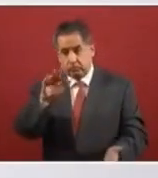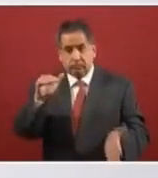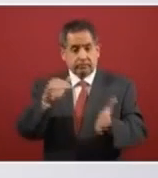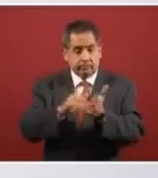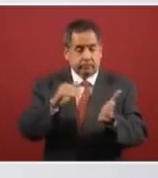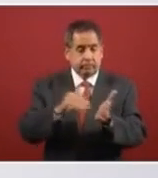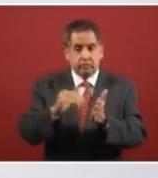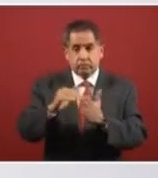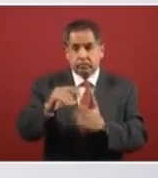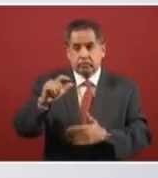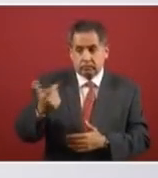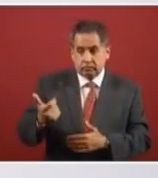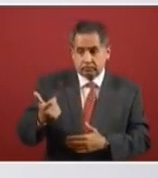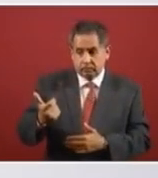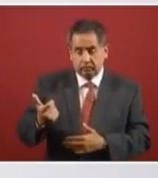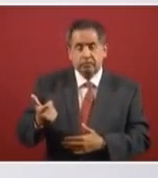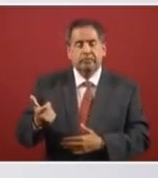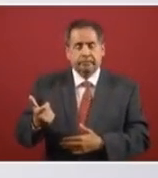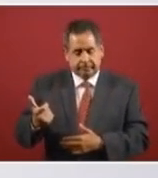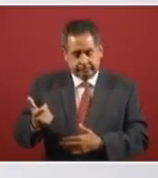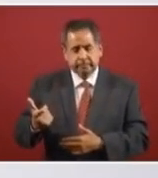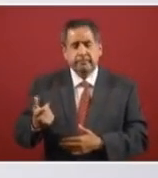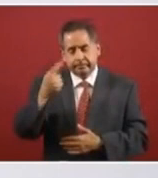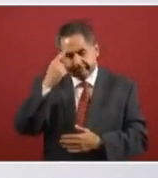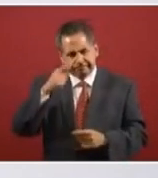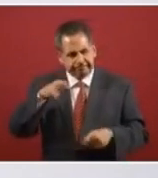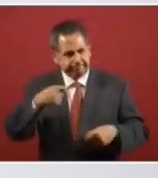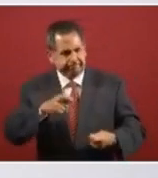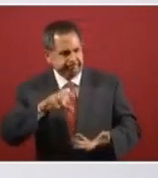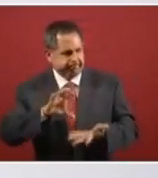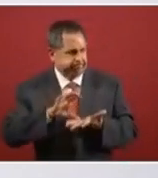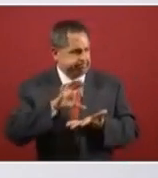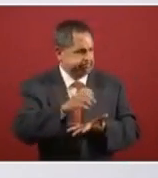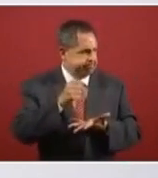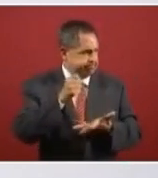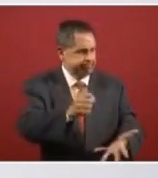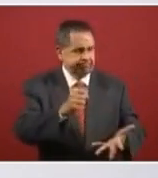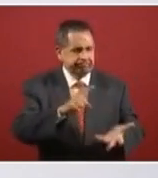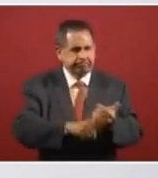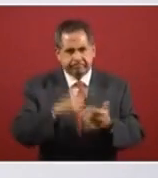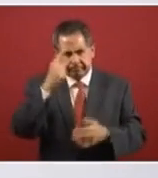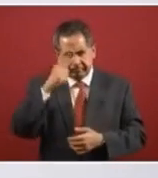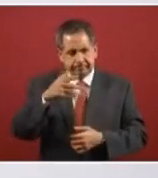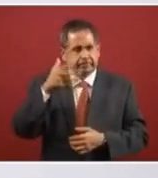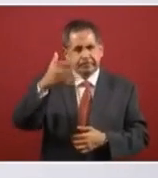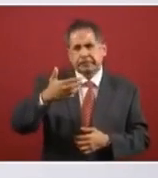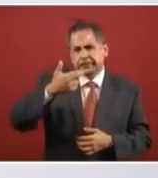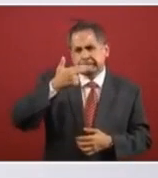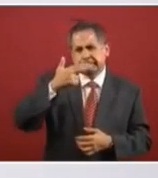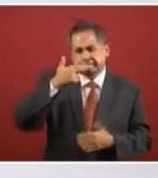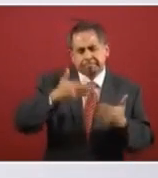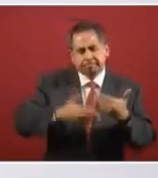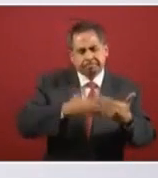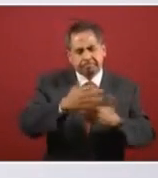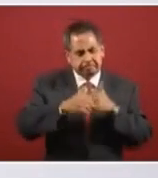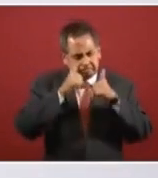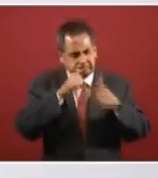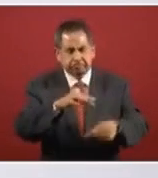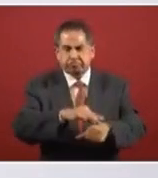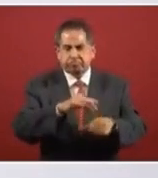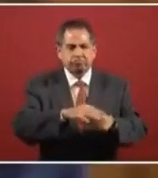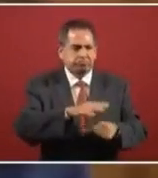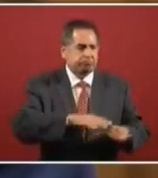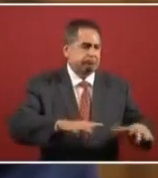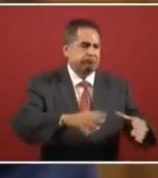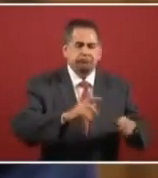40 million bases in order to finance the actions that are destined to better